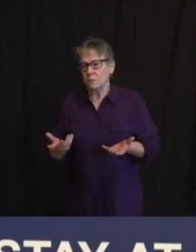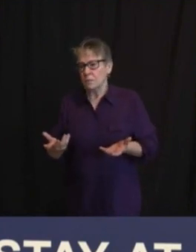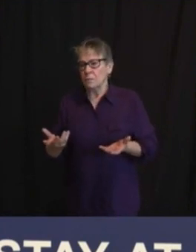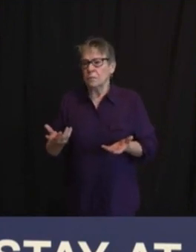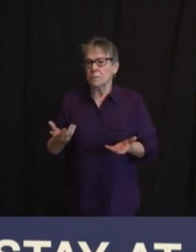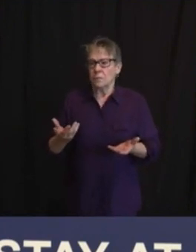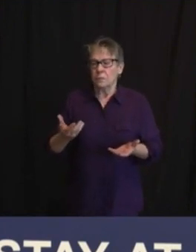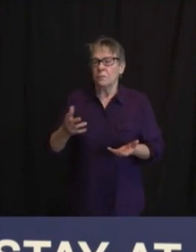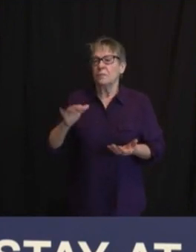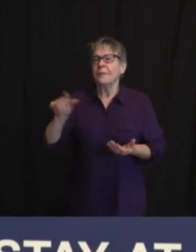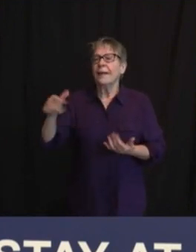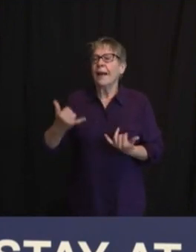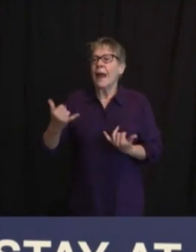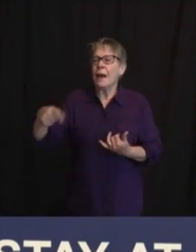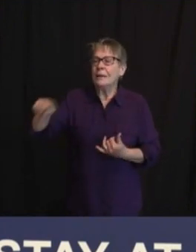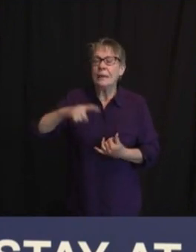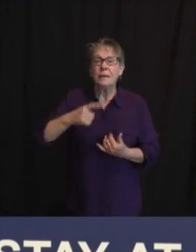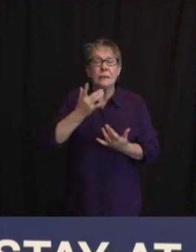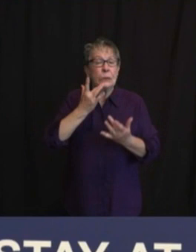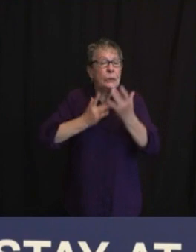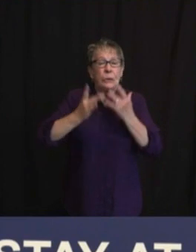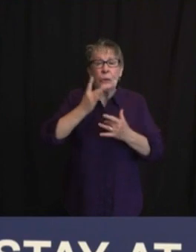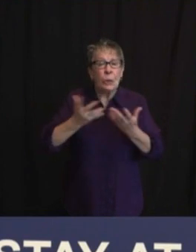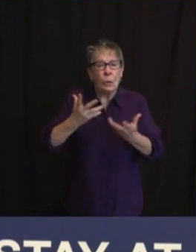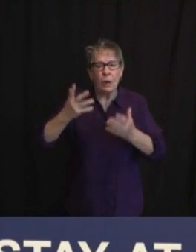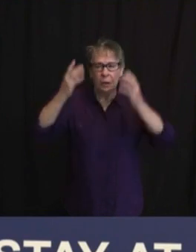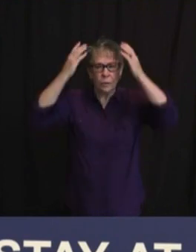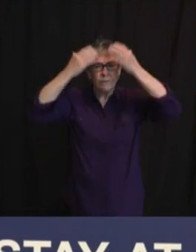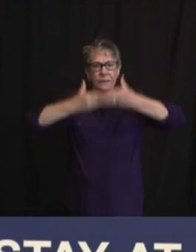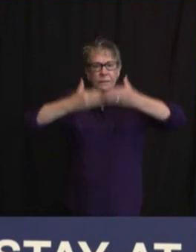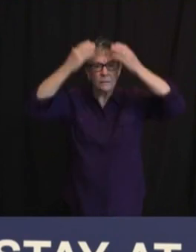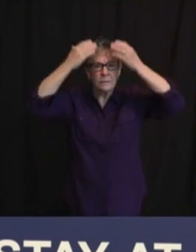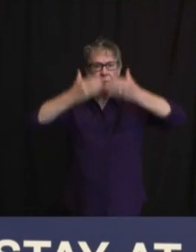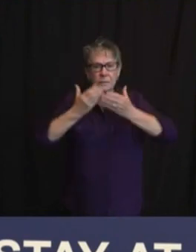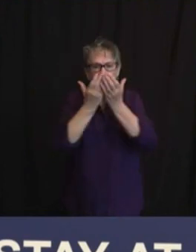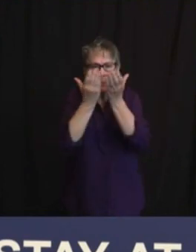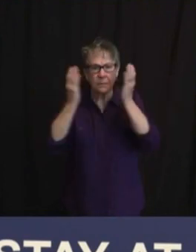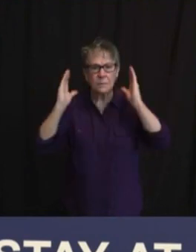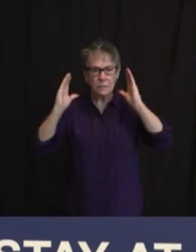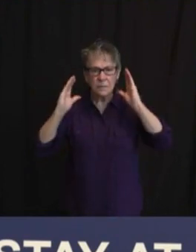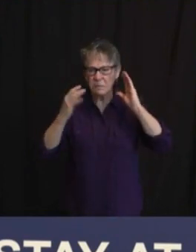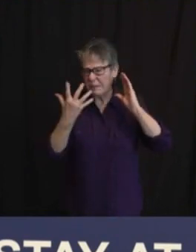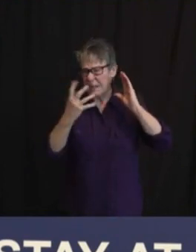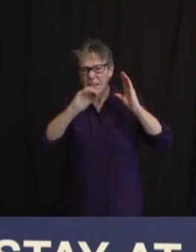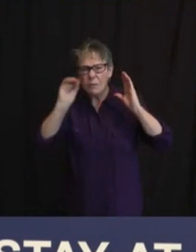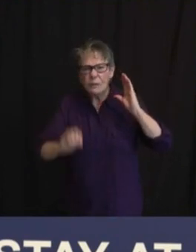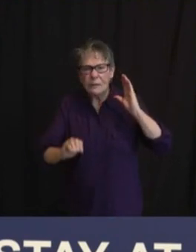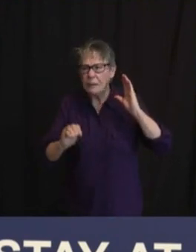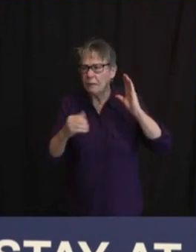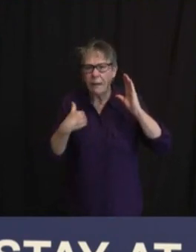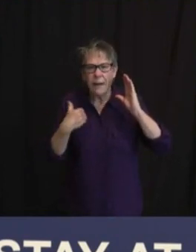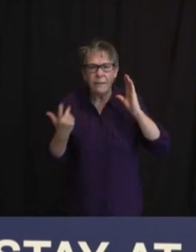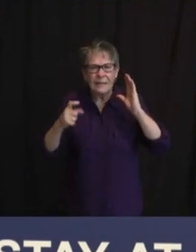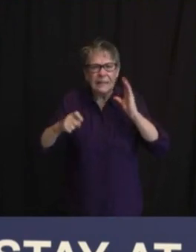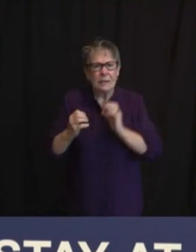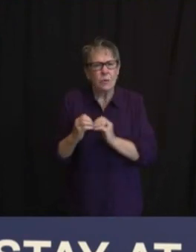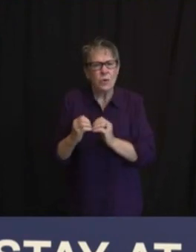reporting a shortage of gowns. 2% are reporting a shortage of gloves.